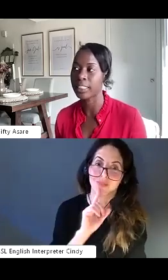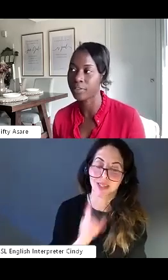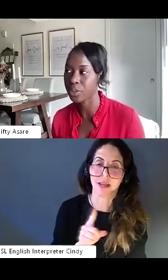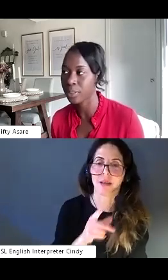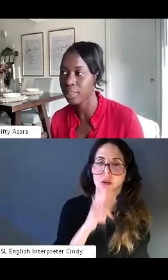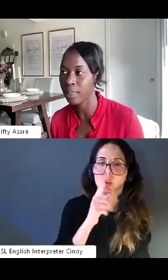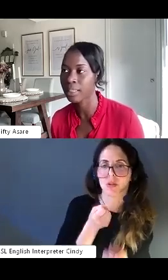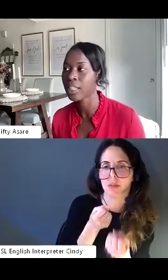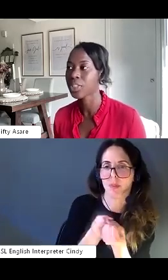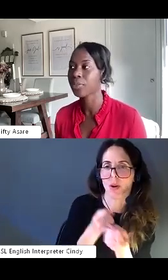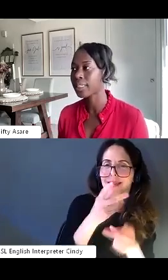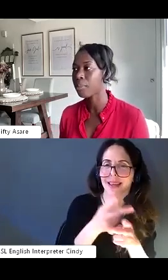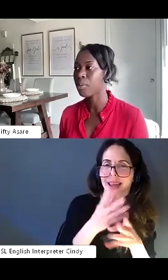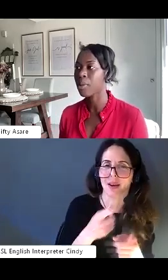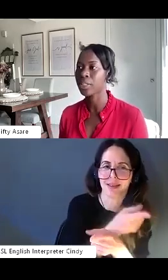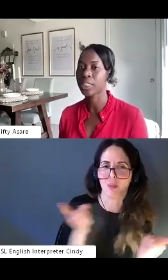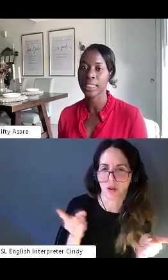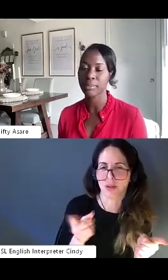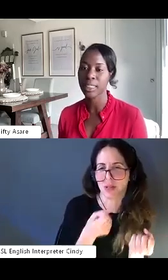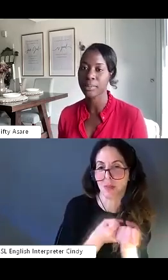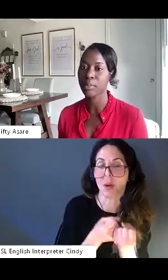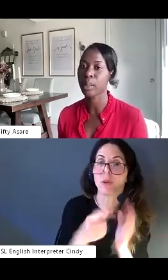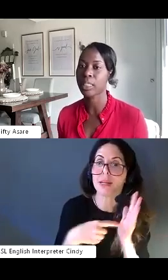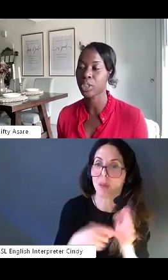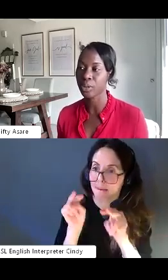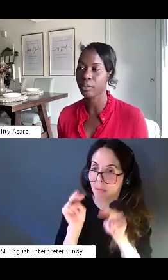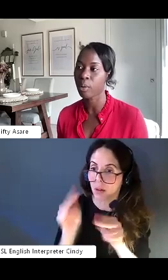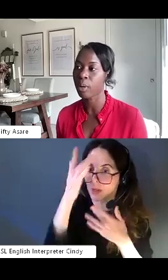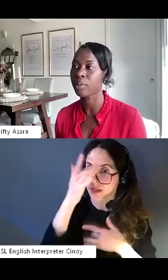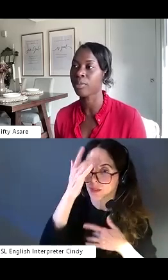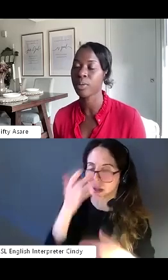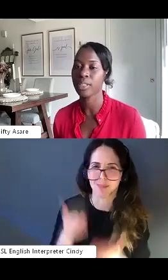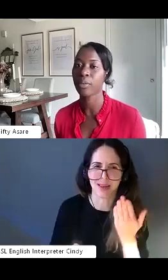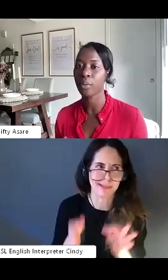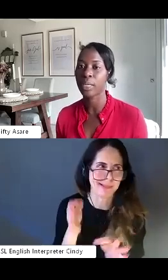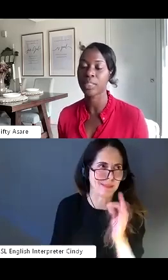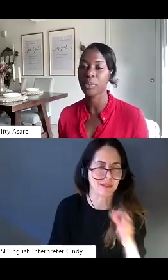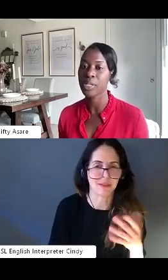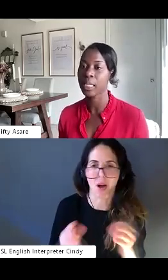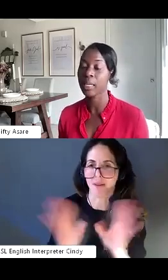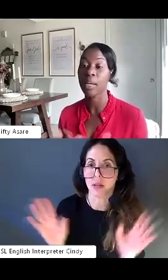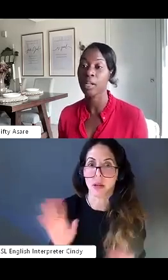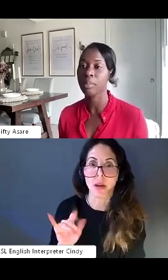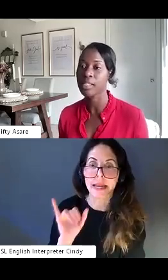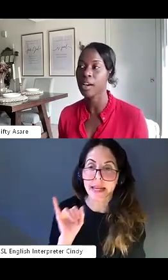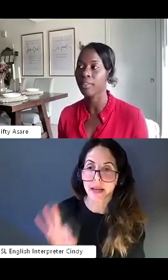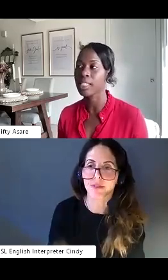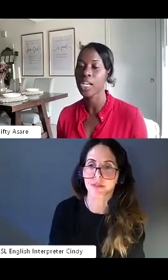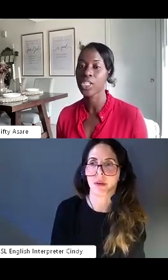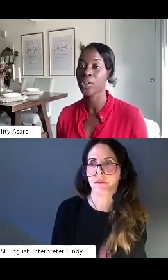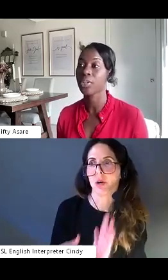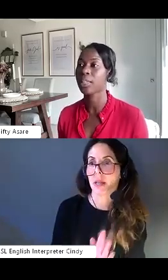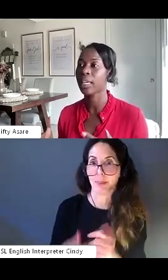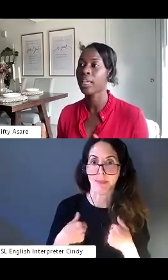supporting an individual as well. So, for example, monitoring symptoms might seem straightforward, but of course, if you're the one experiencing it, it might not be as